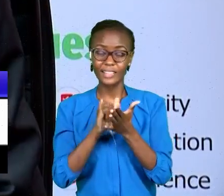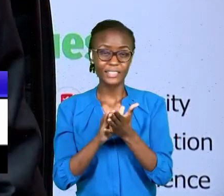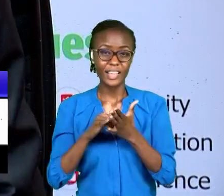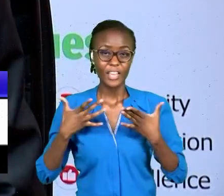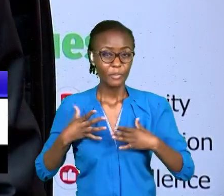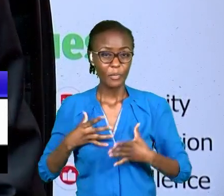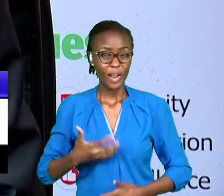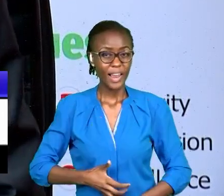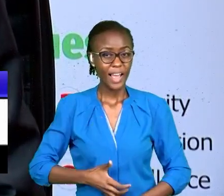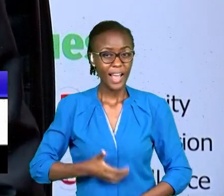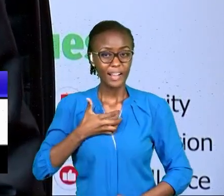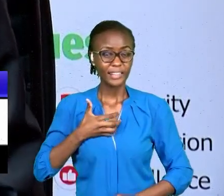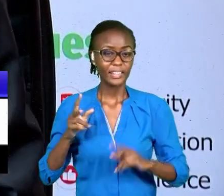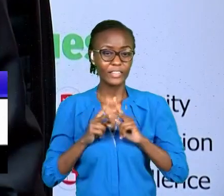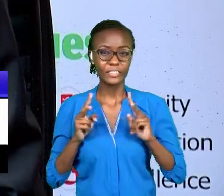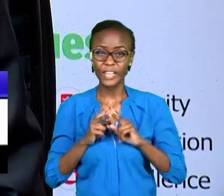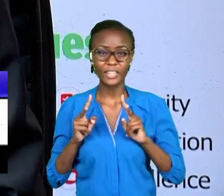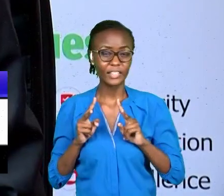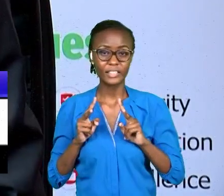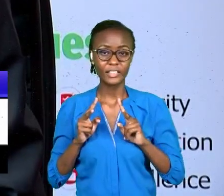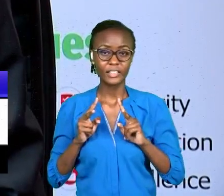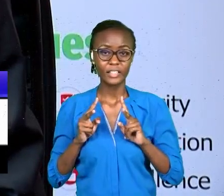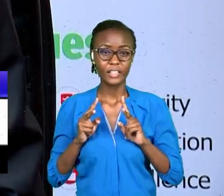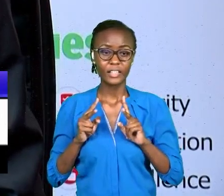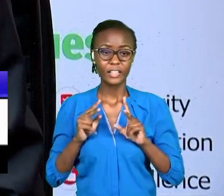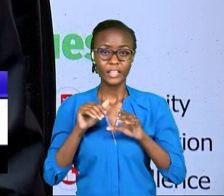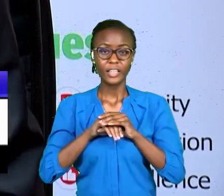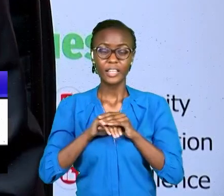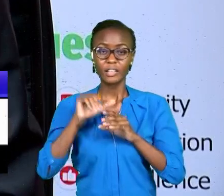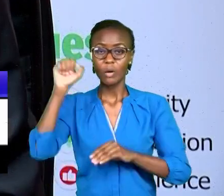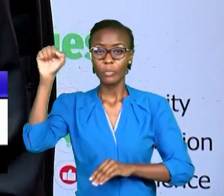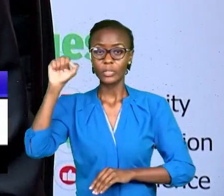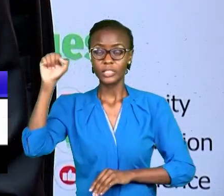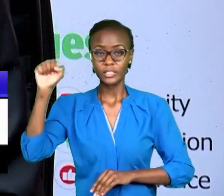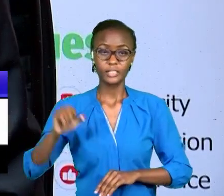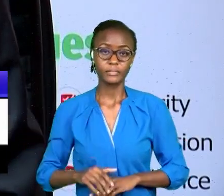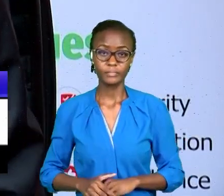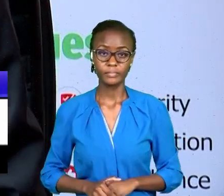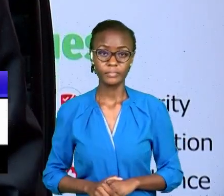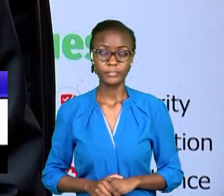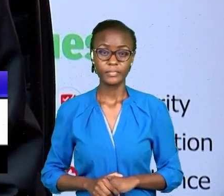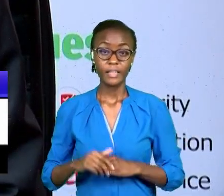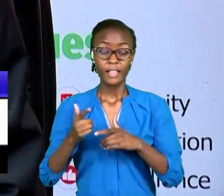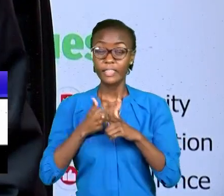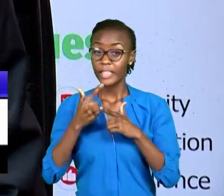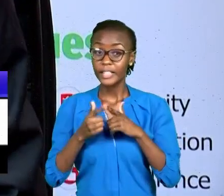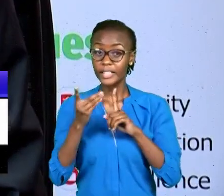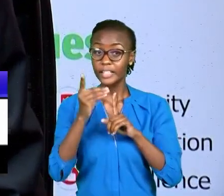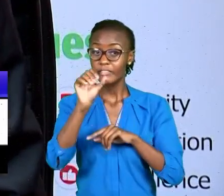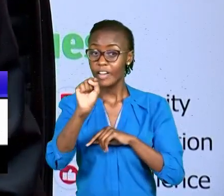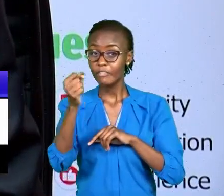intolerant we can be in our politics. Then on the 5th